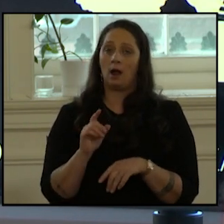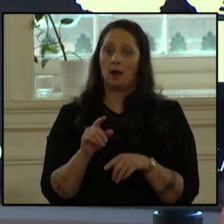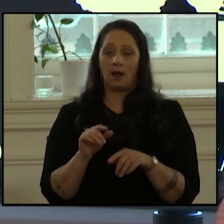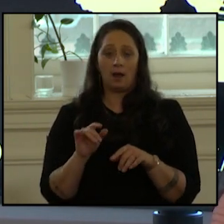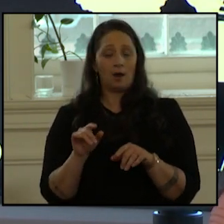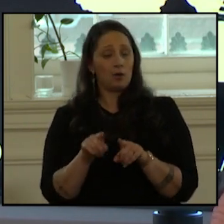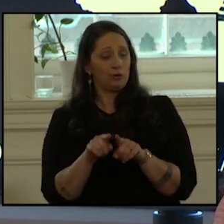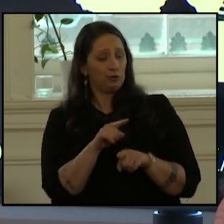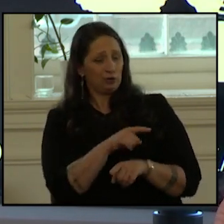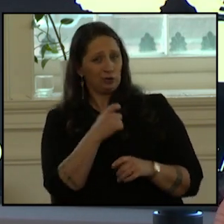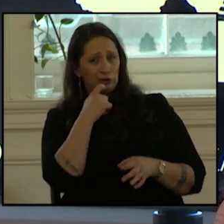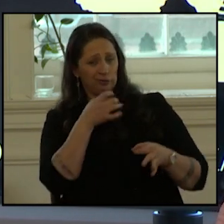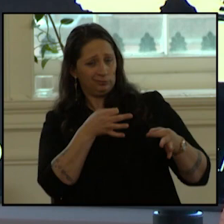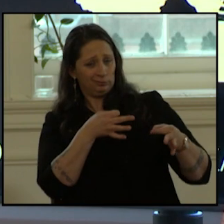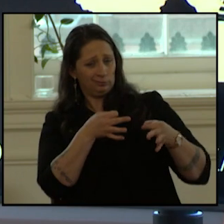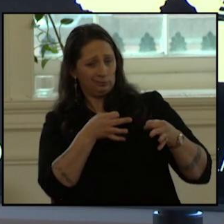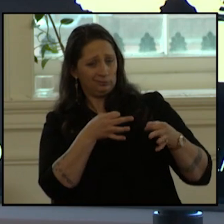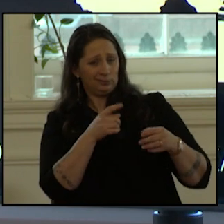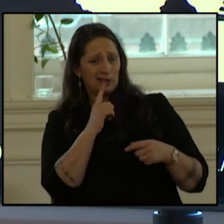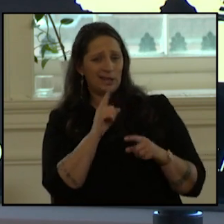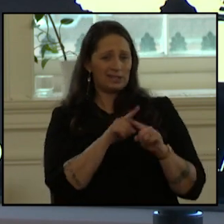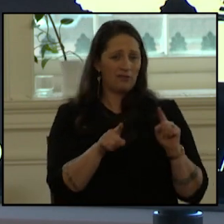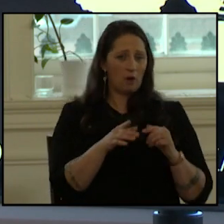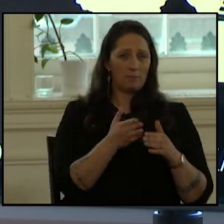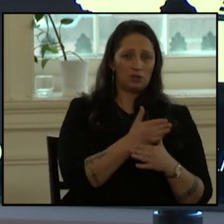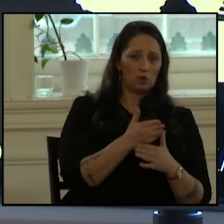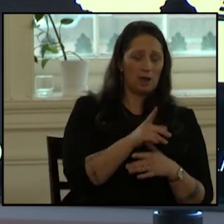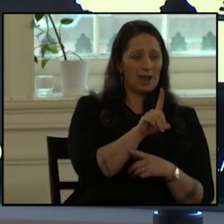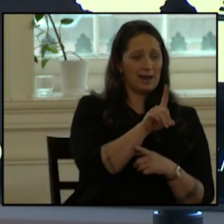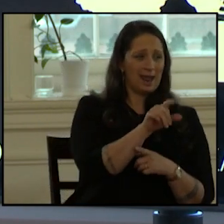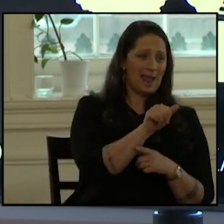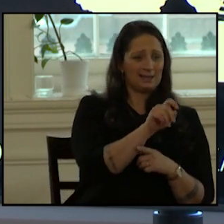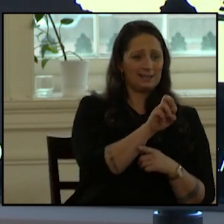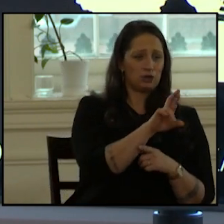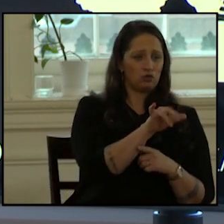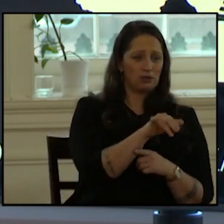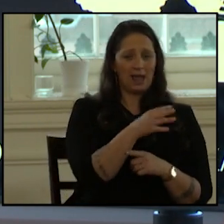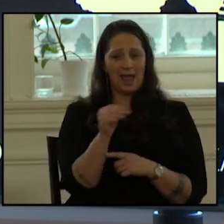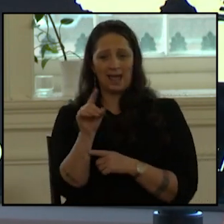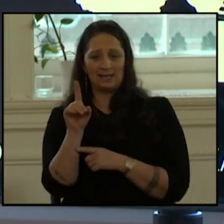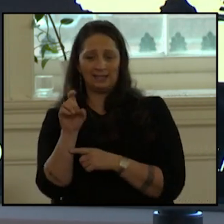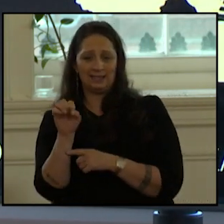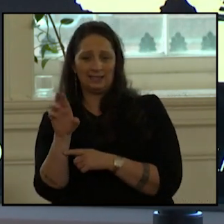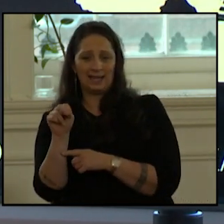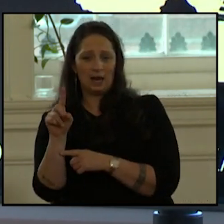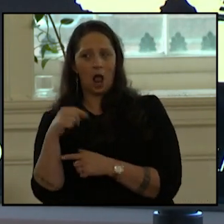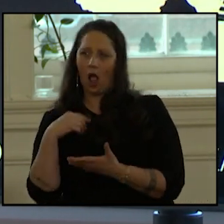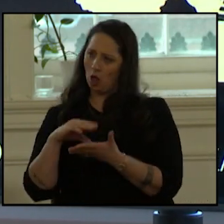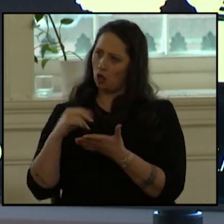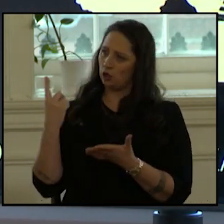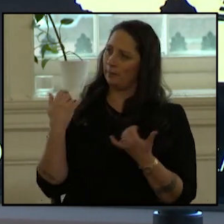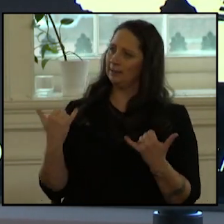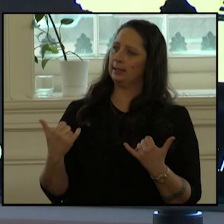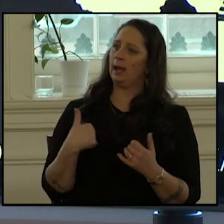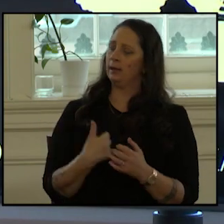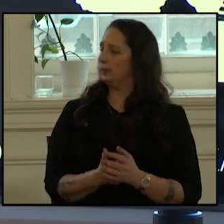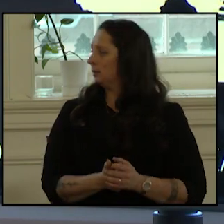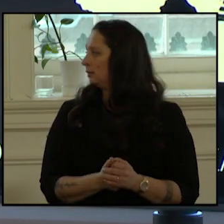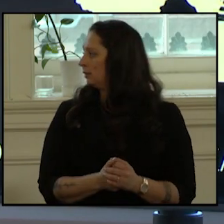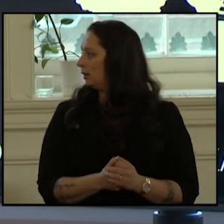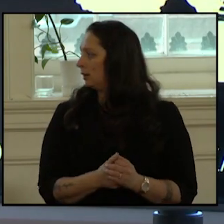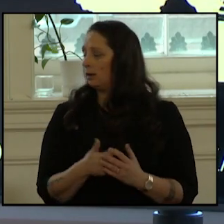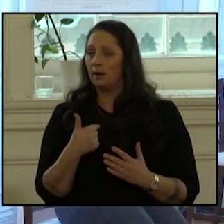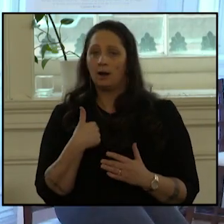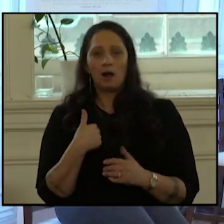eloquently defined the differentiation between ancestry and descendants, I've learned something today. So